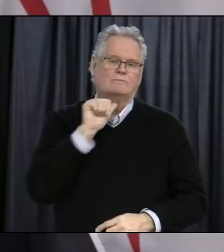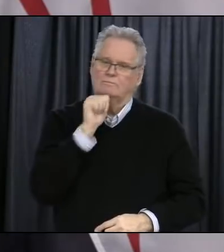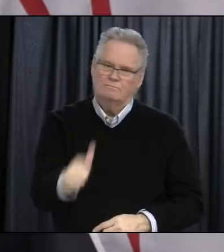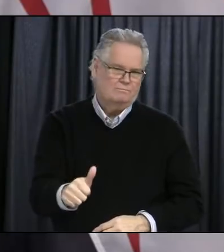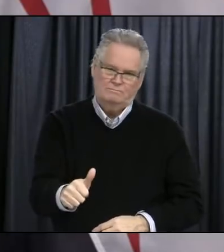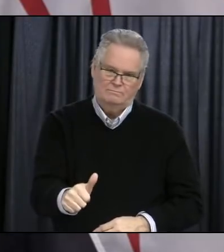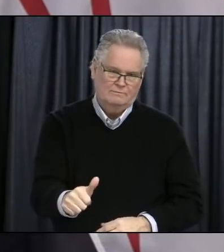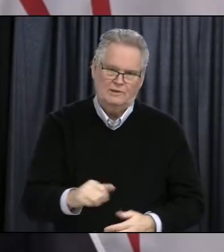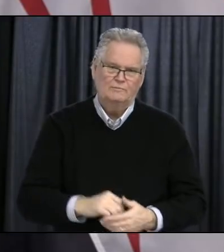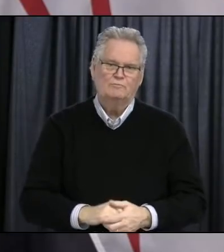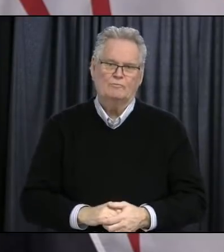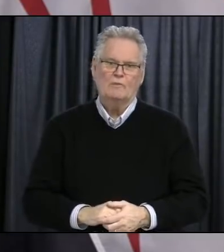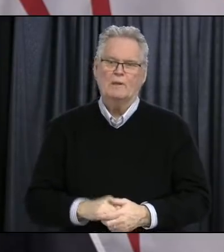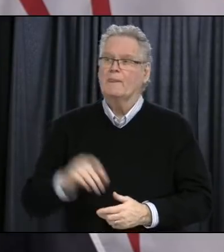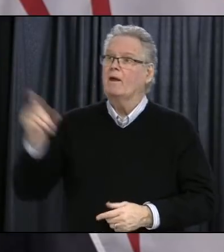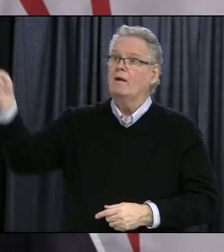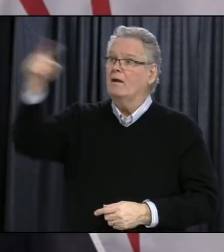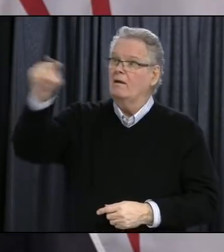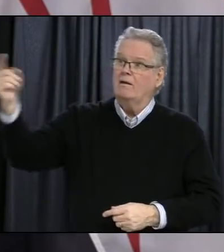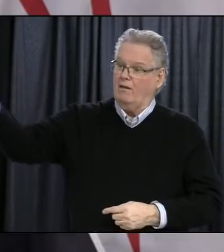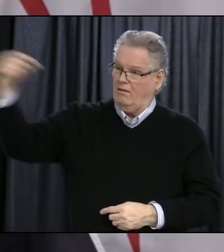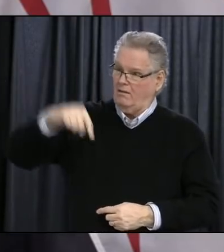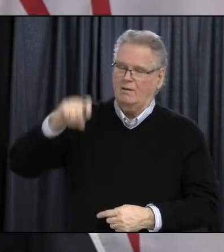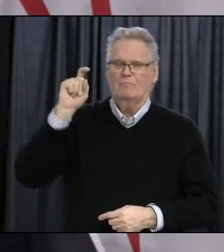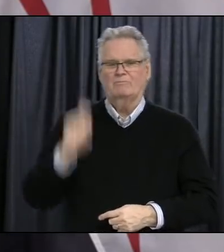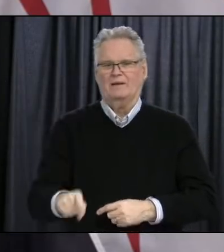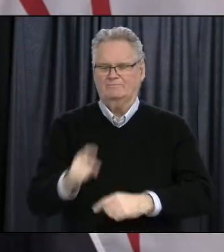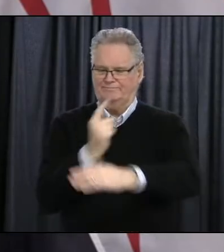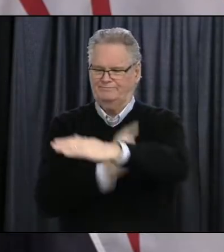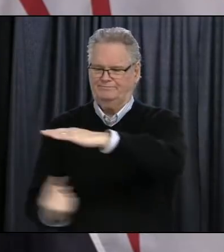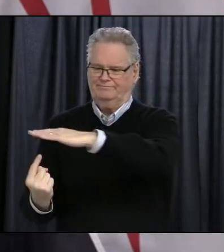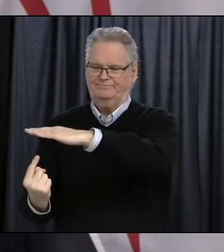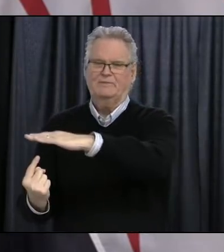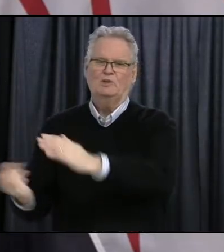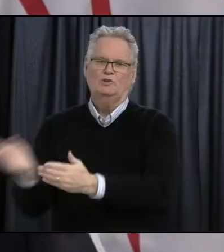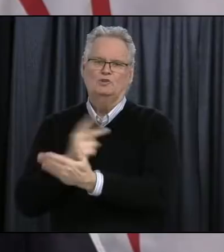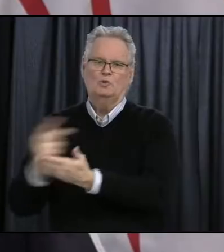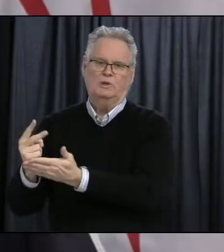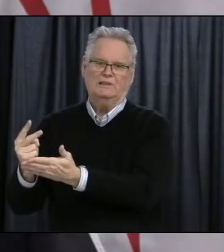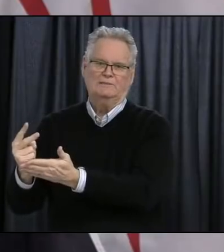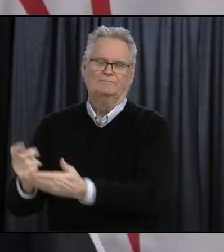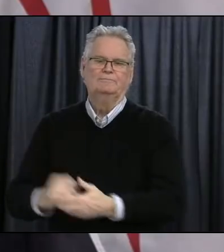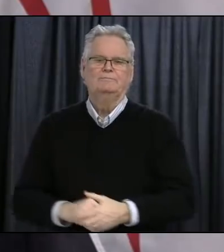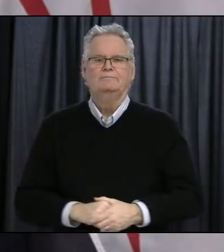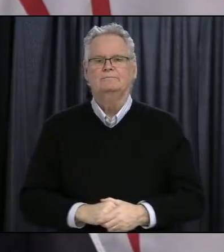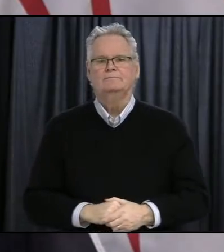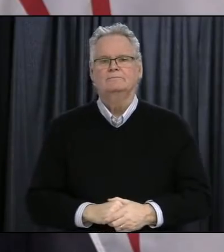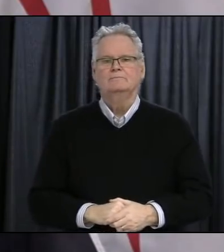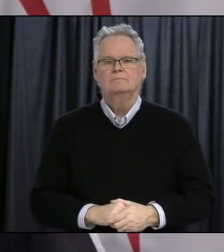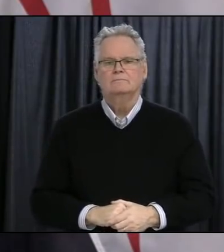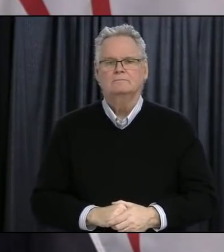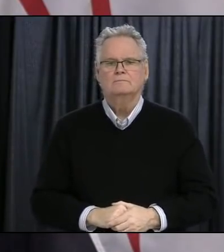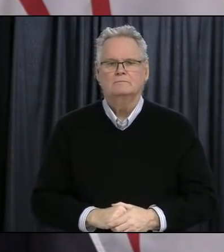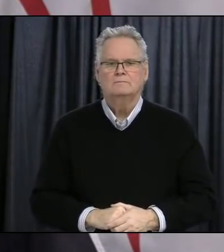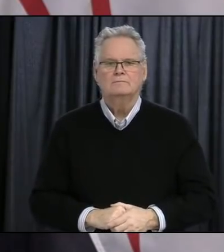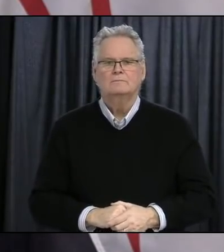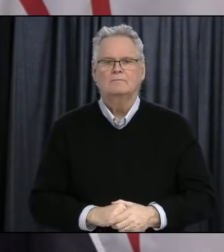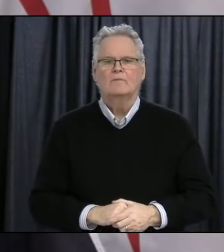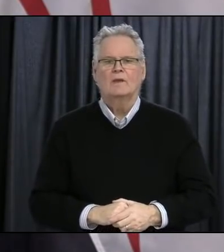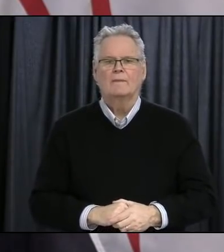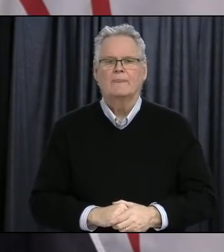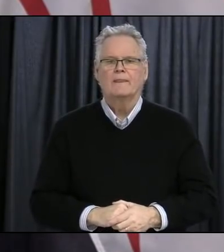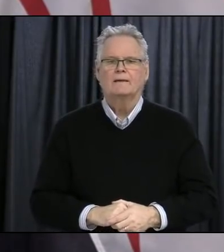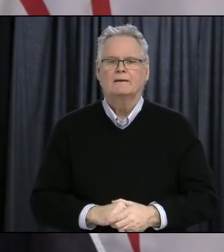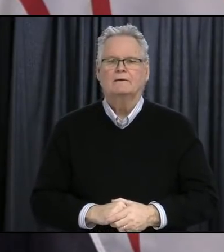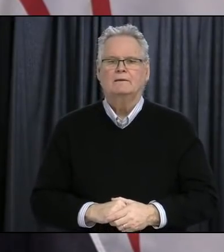of situations where rotational workers and their families are being stigmatized, particularly so children. So I want to be clear that this is completely